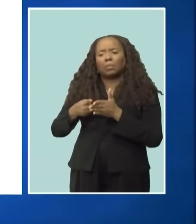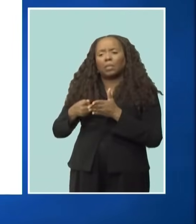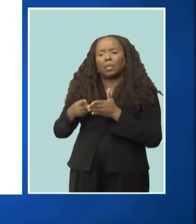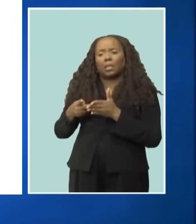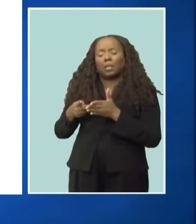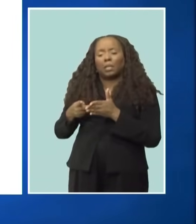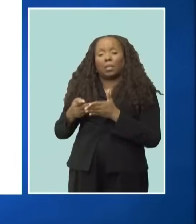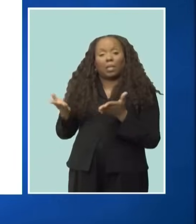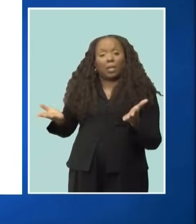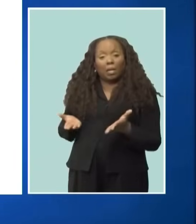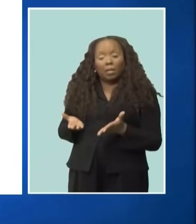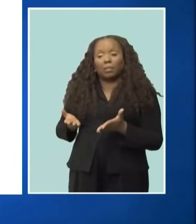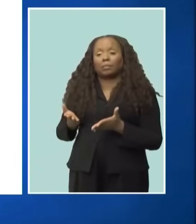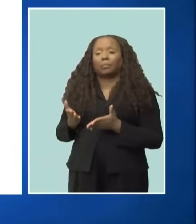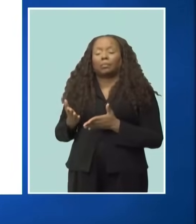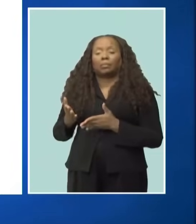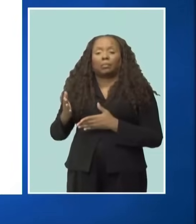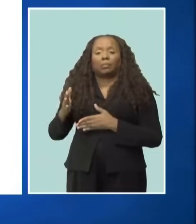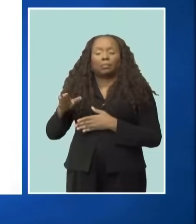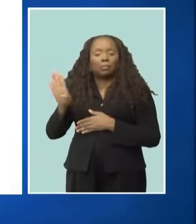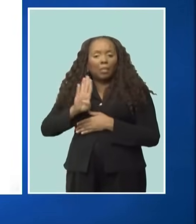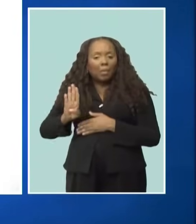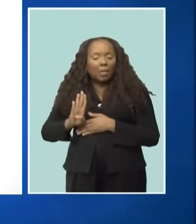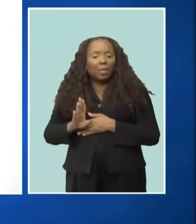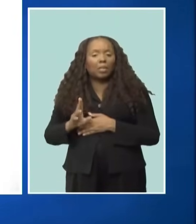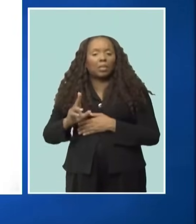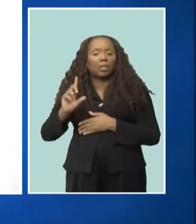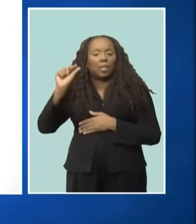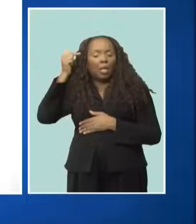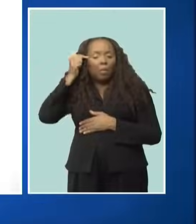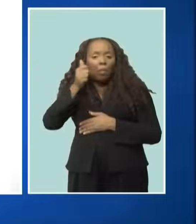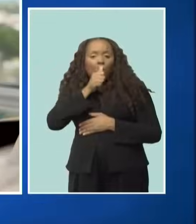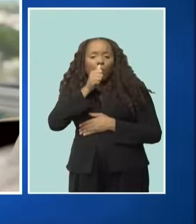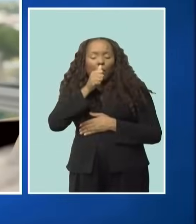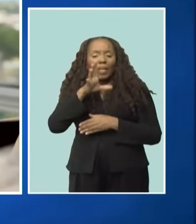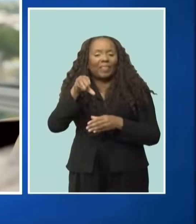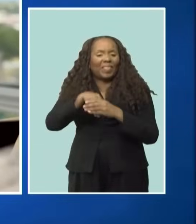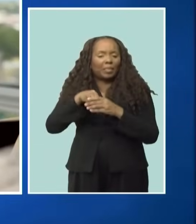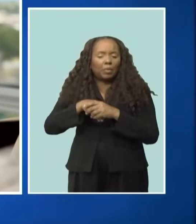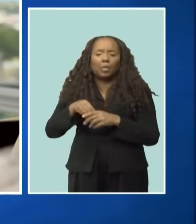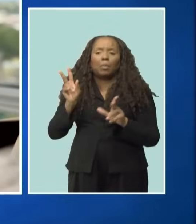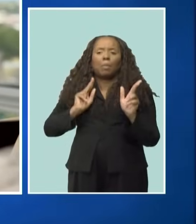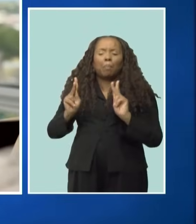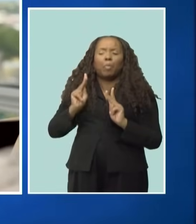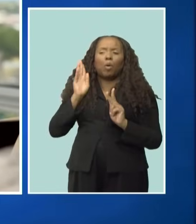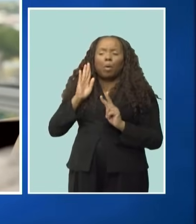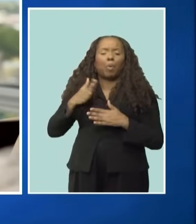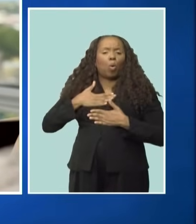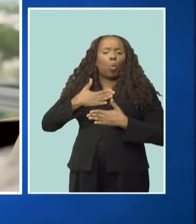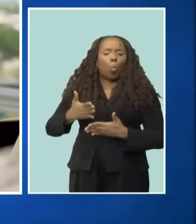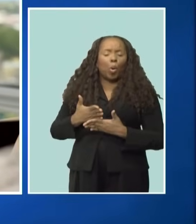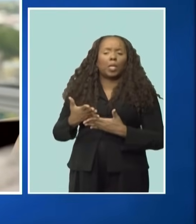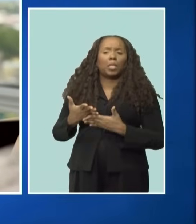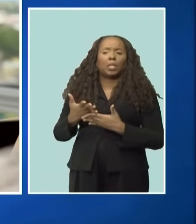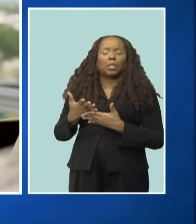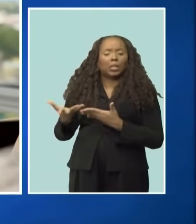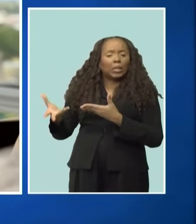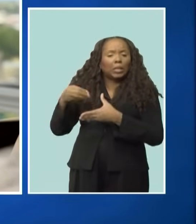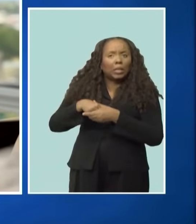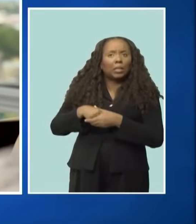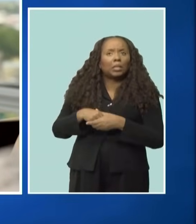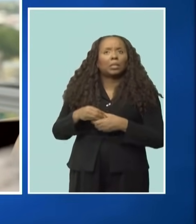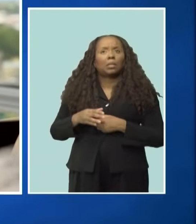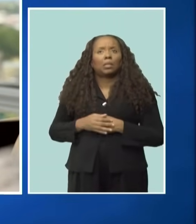private sector investment, foreign direct investment into Barbados in key areas which we need in terms of infrastructure development,